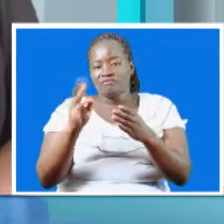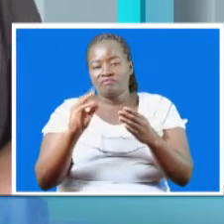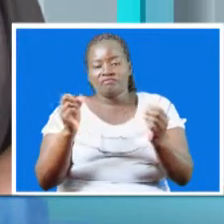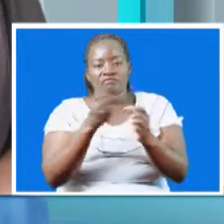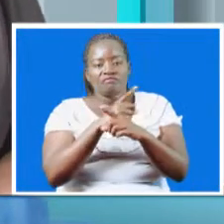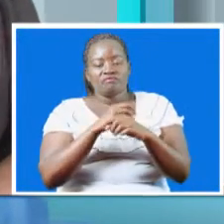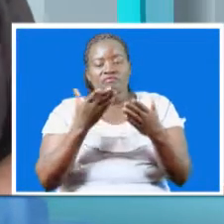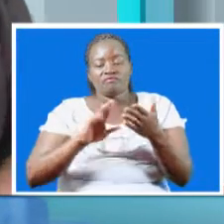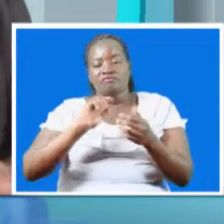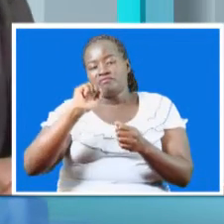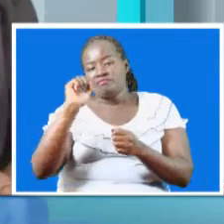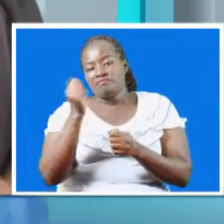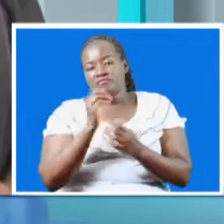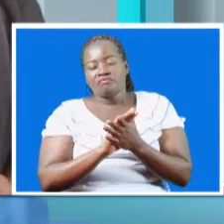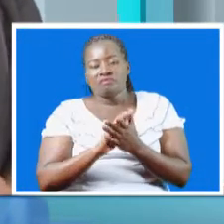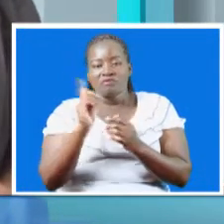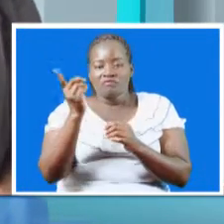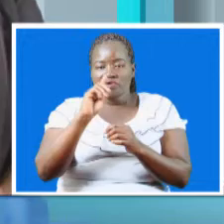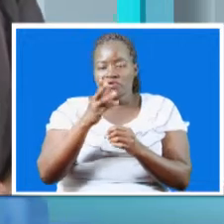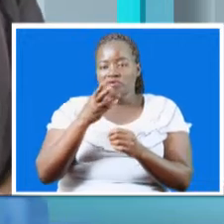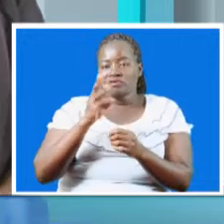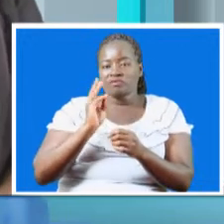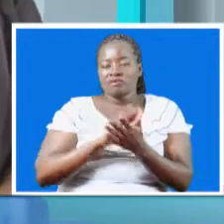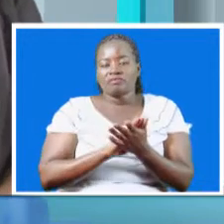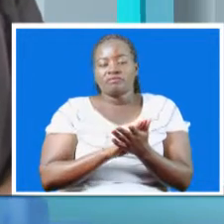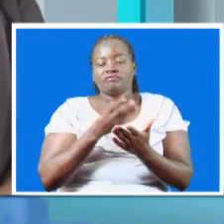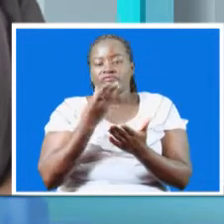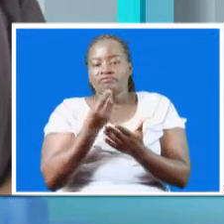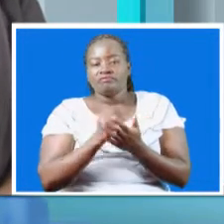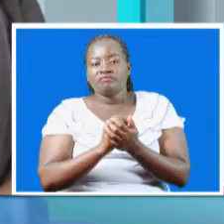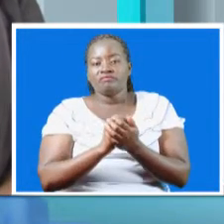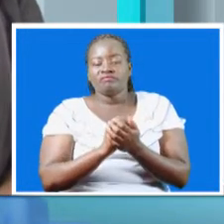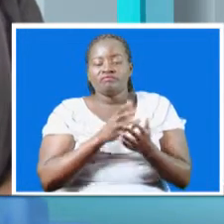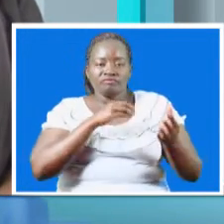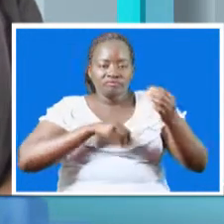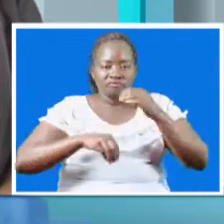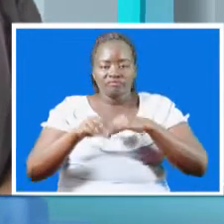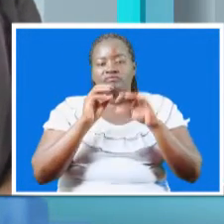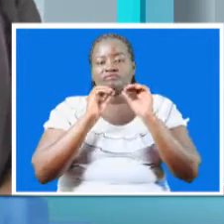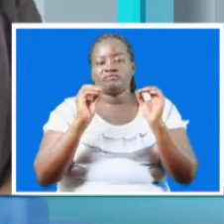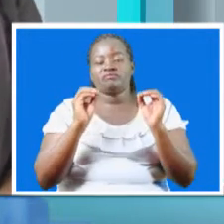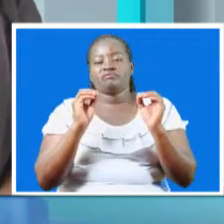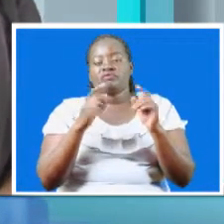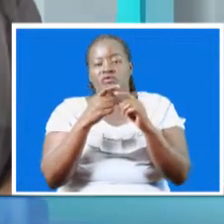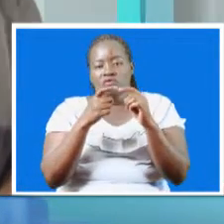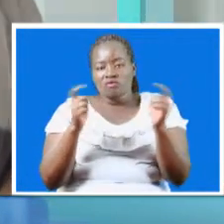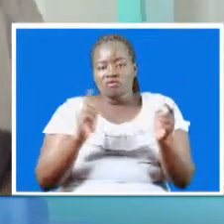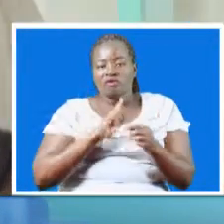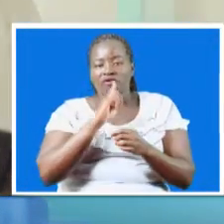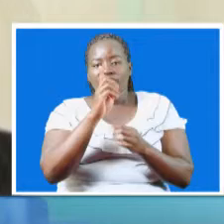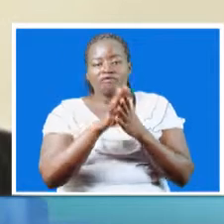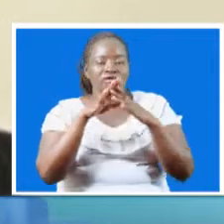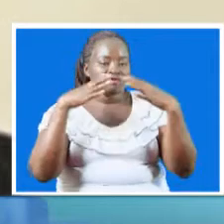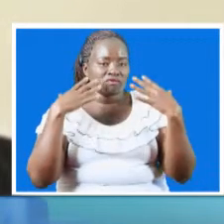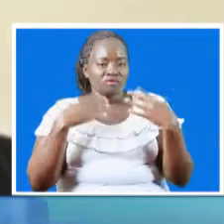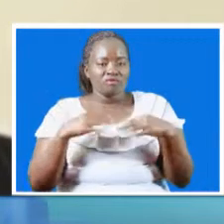goko florine. Minister wa mai Simon Cherugui. Hawete gotine besha shiolite. Woko niki akirega na lifoti ate kore